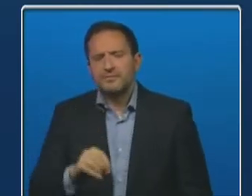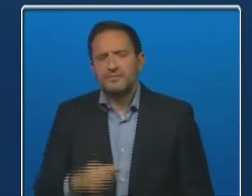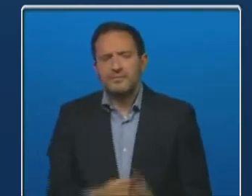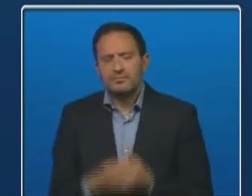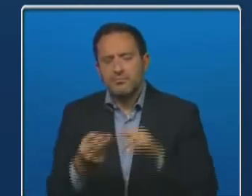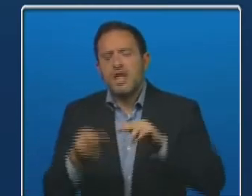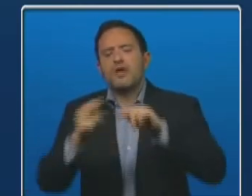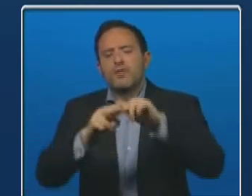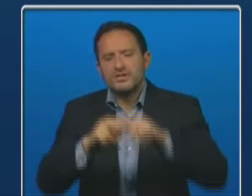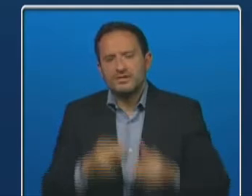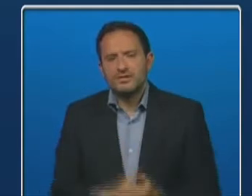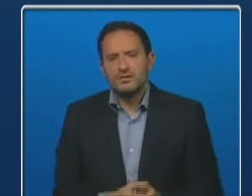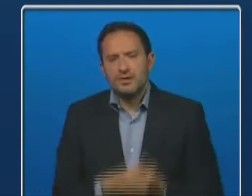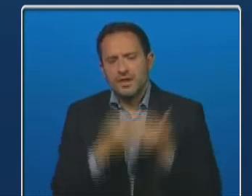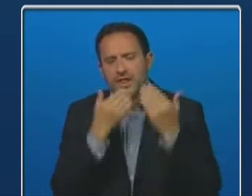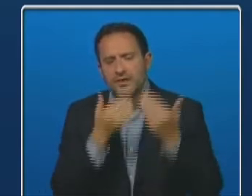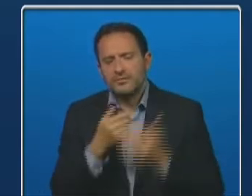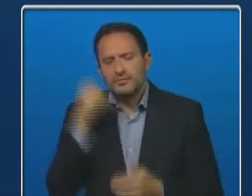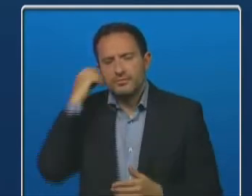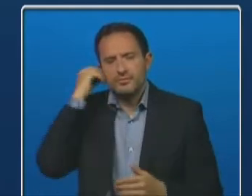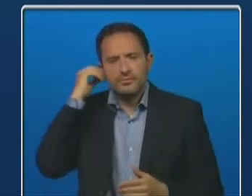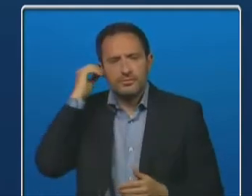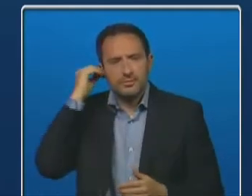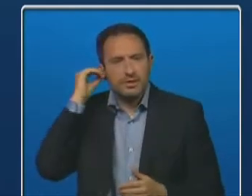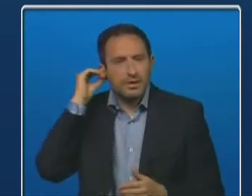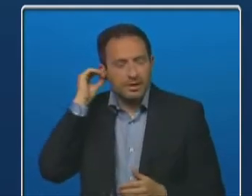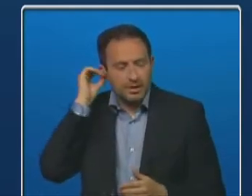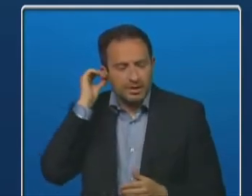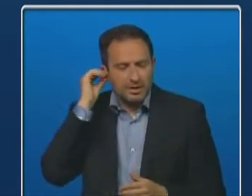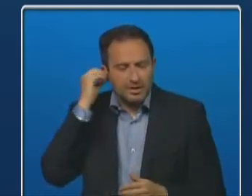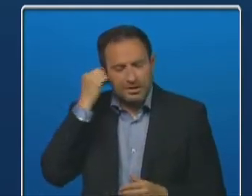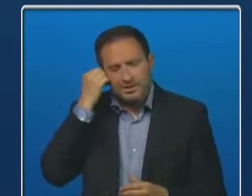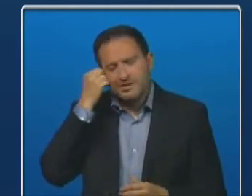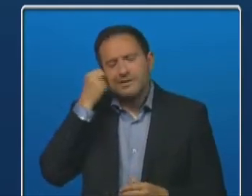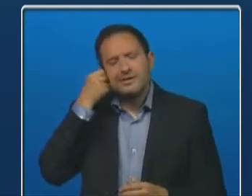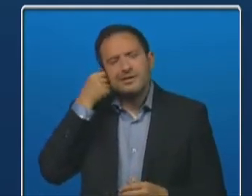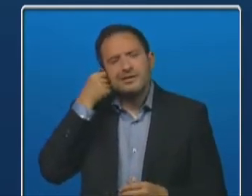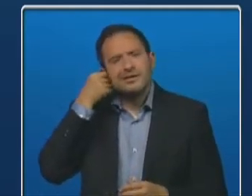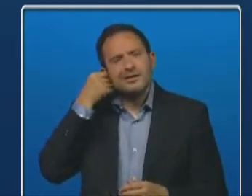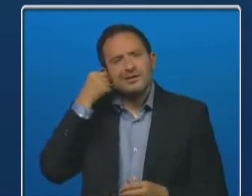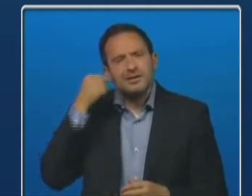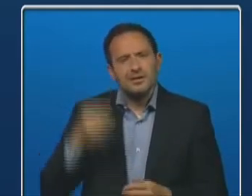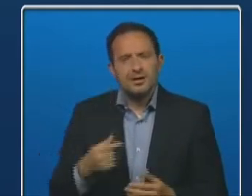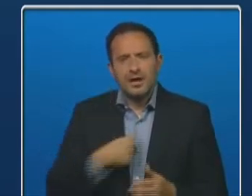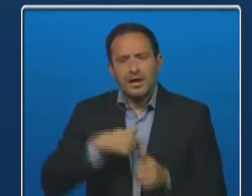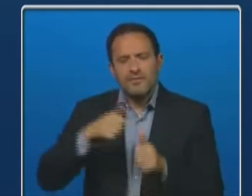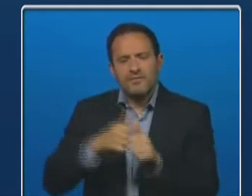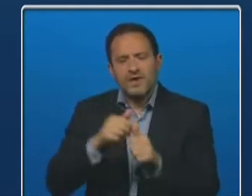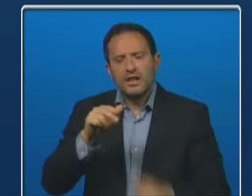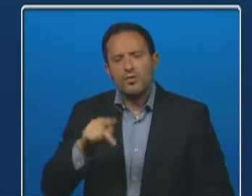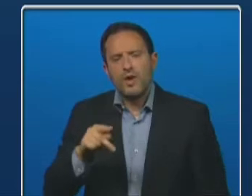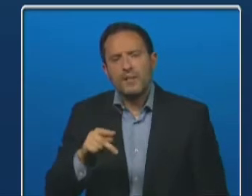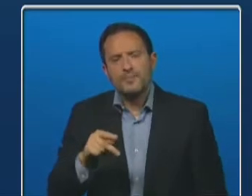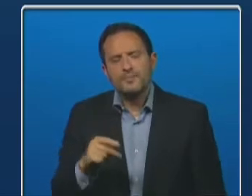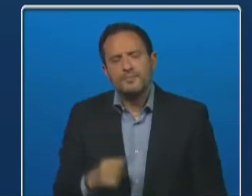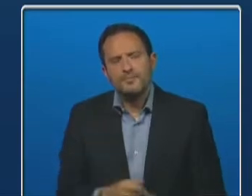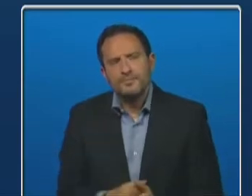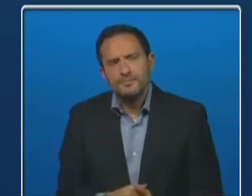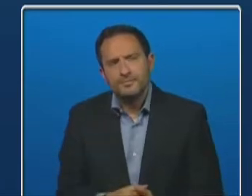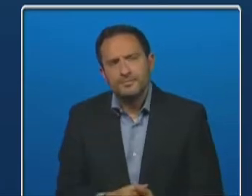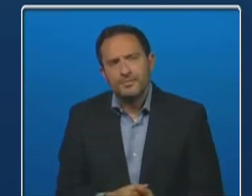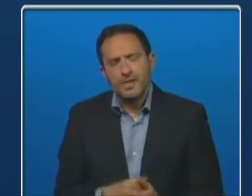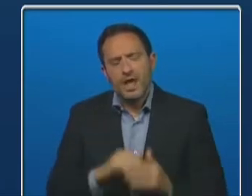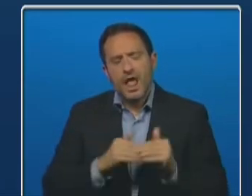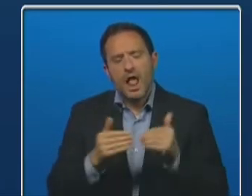Thanks for that. I was just going to follow up on the last part of the question. She asked how